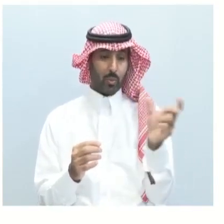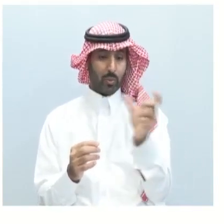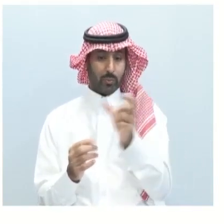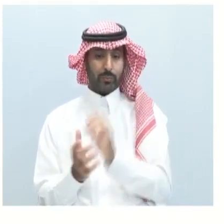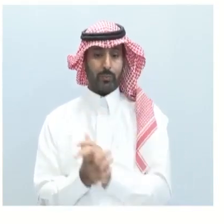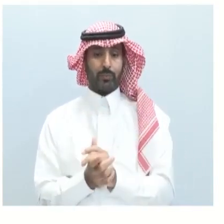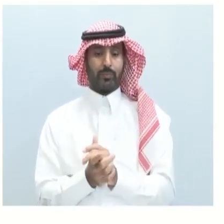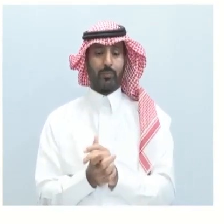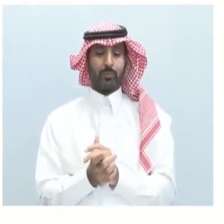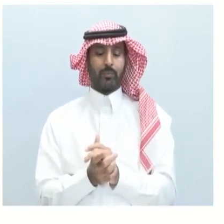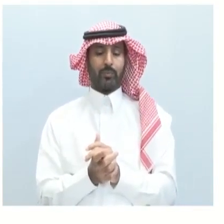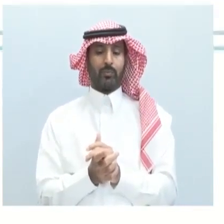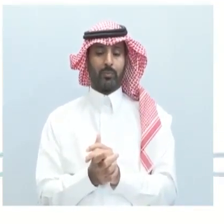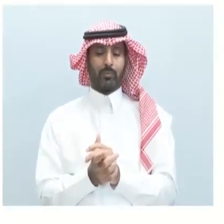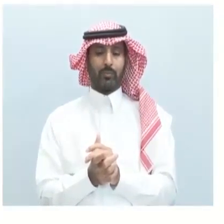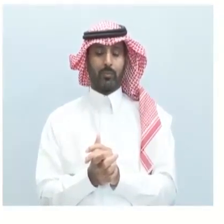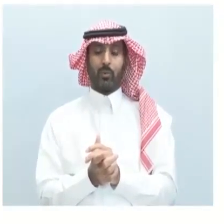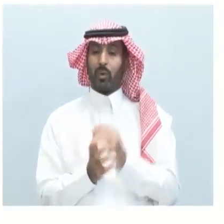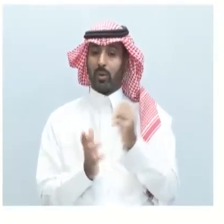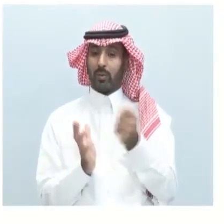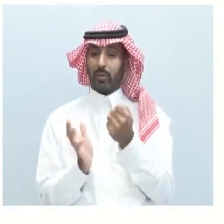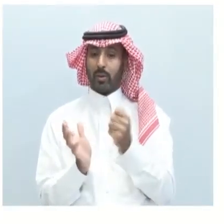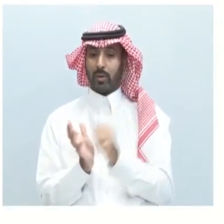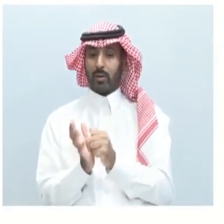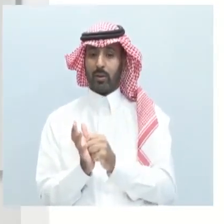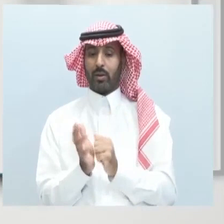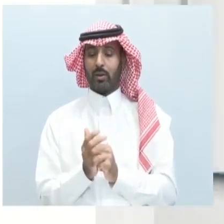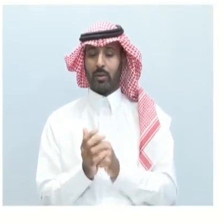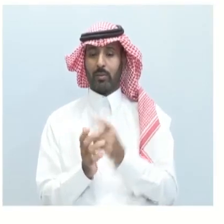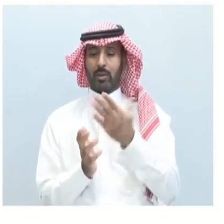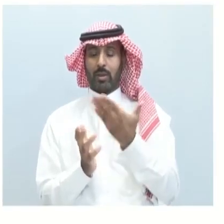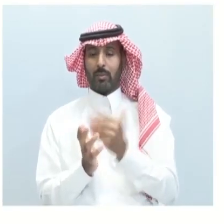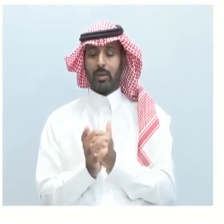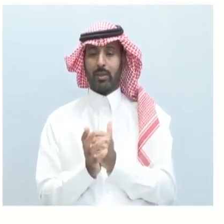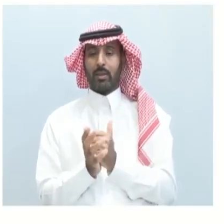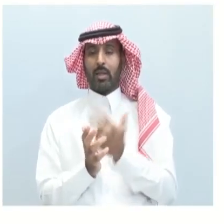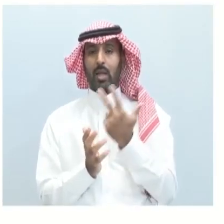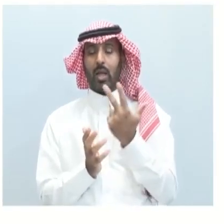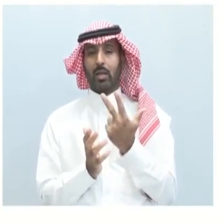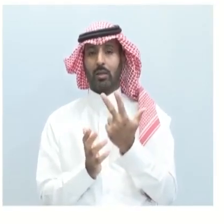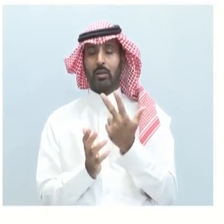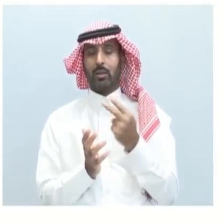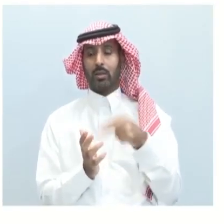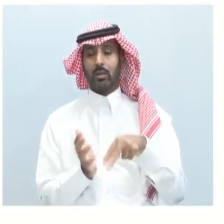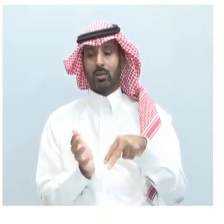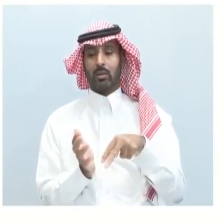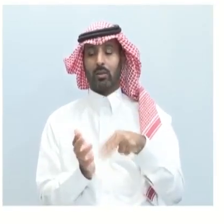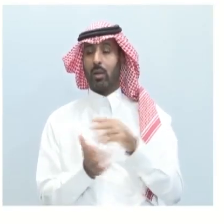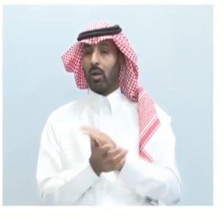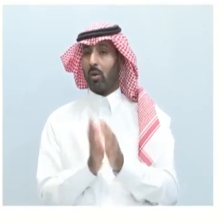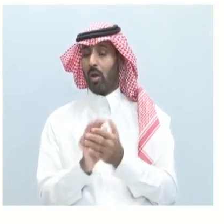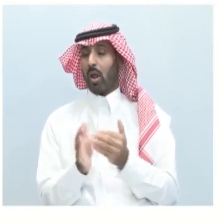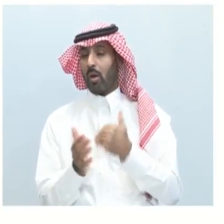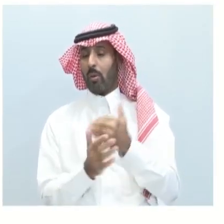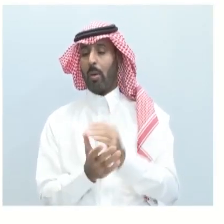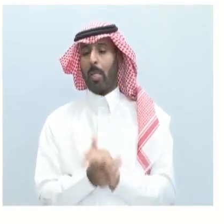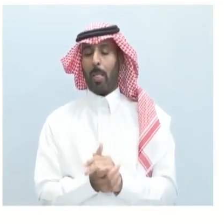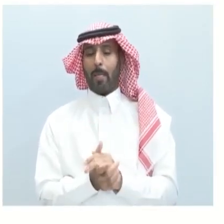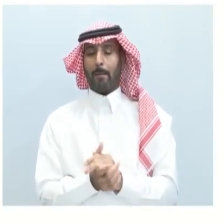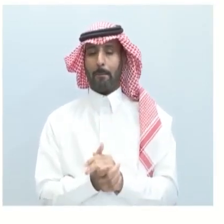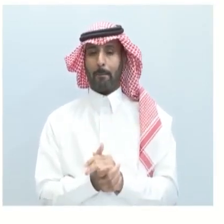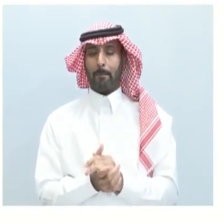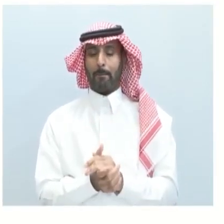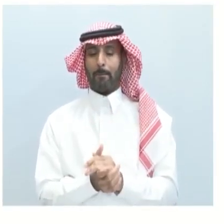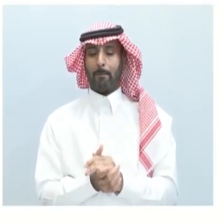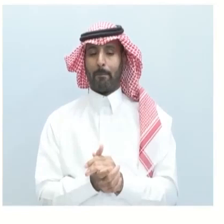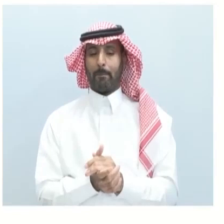them. We have homework, page number 8. Now, we did the first part, so we are going to see number